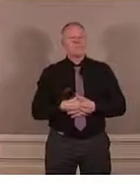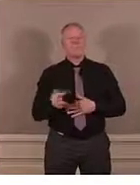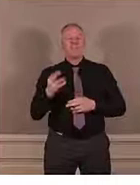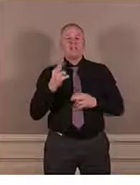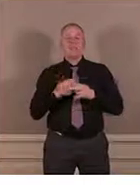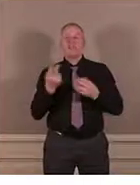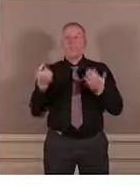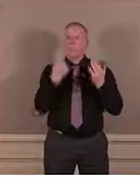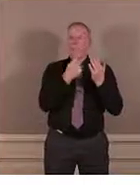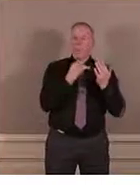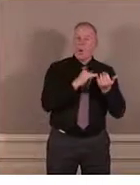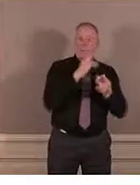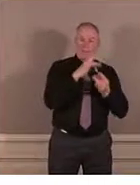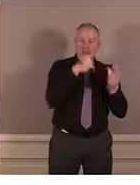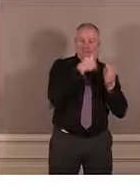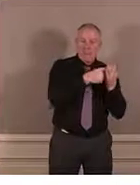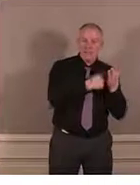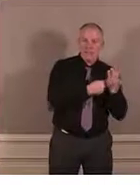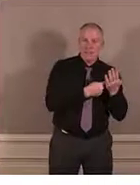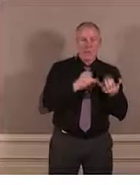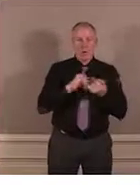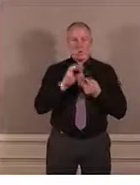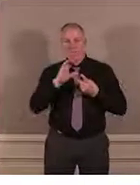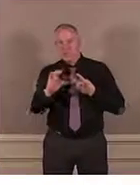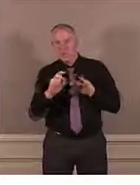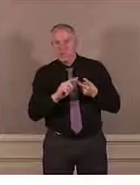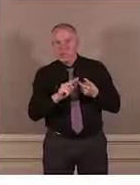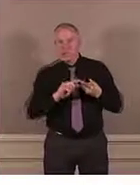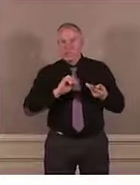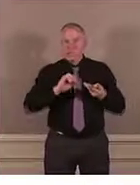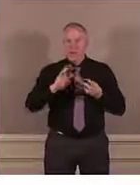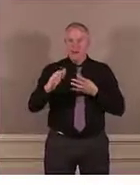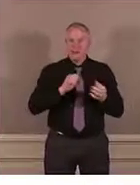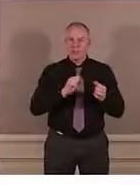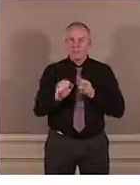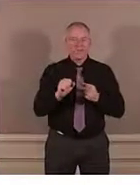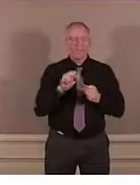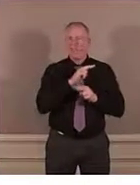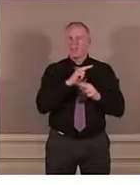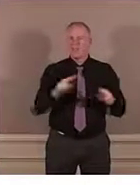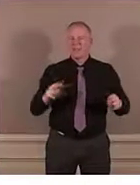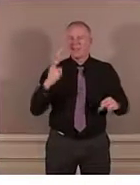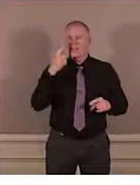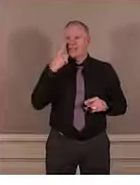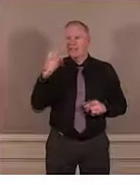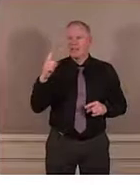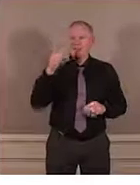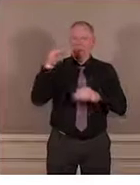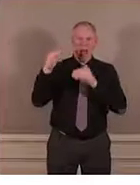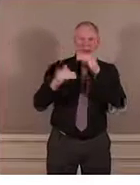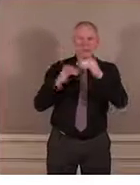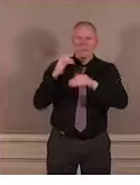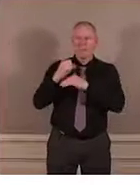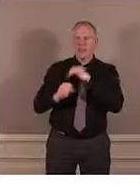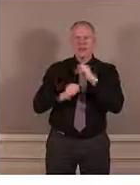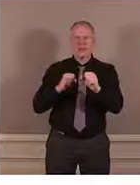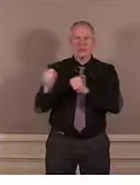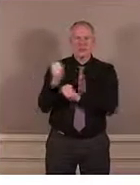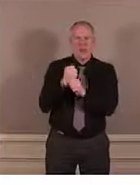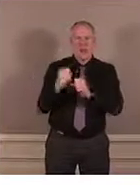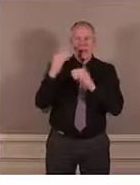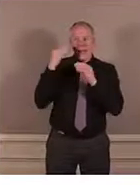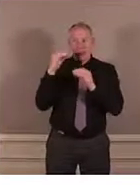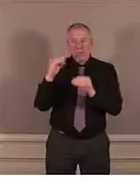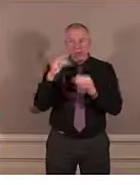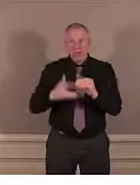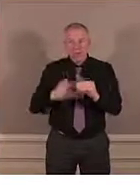if policymakers, if funders, if providers do not perceive adult day services as being about education and